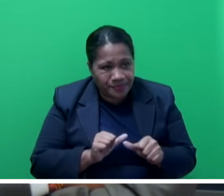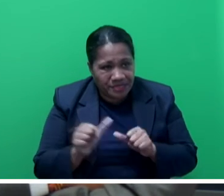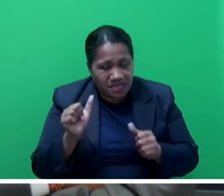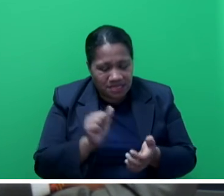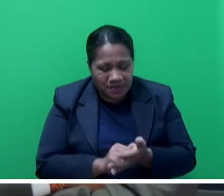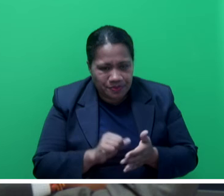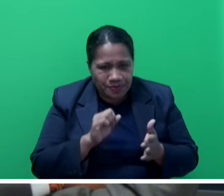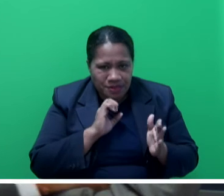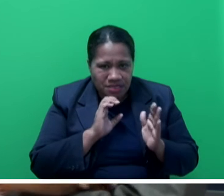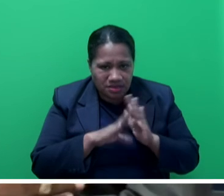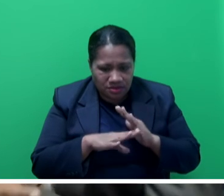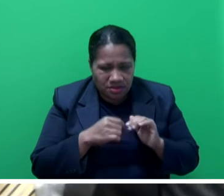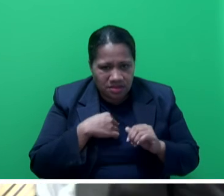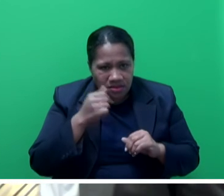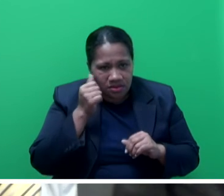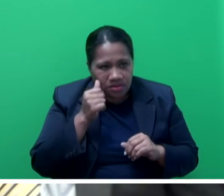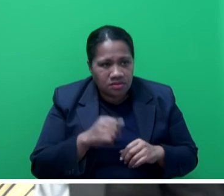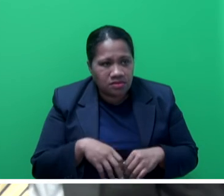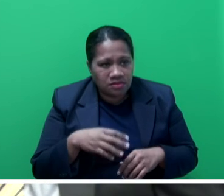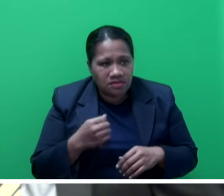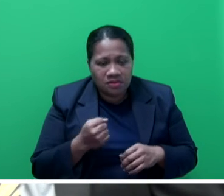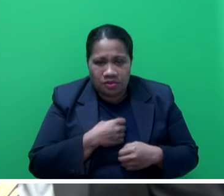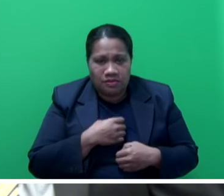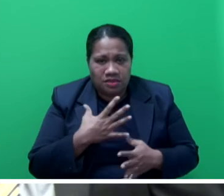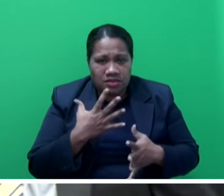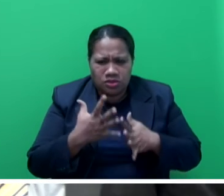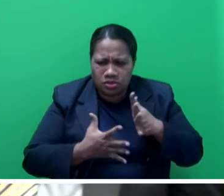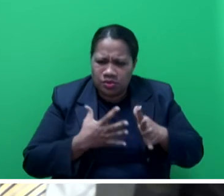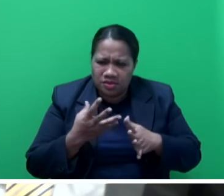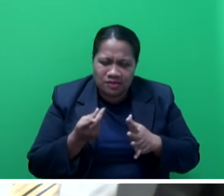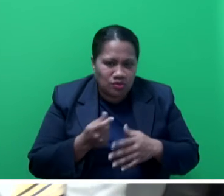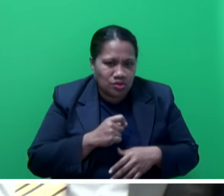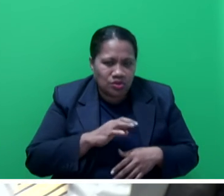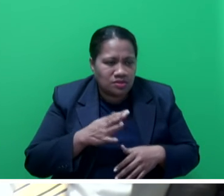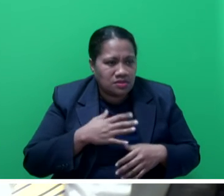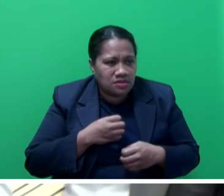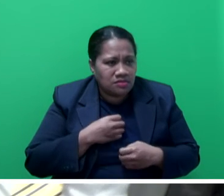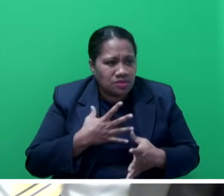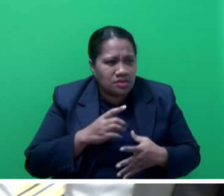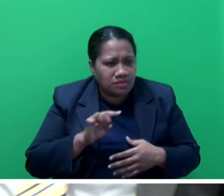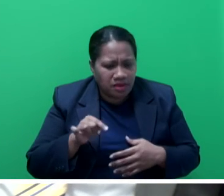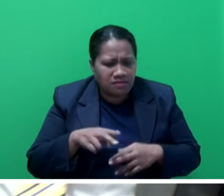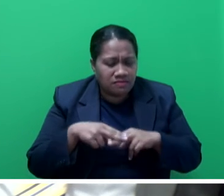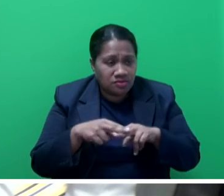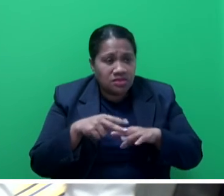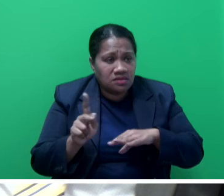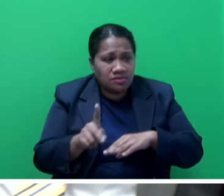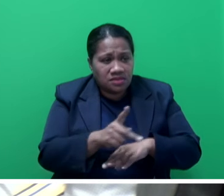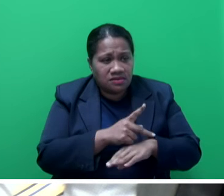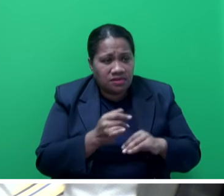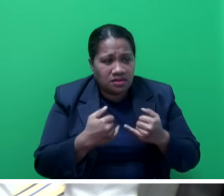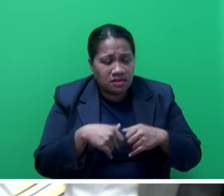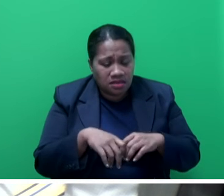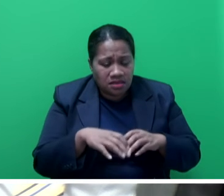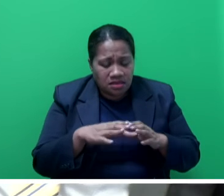of. It really is an amazing story, in some ways not surprised. But I'm disappointed that Fiji and the Pacific countries that have managed to